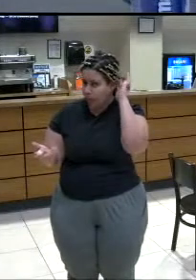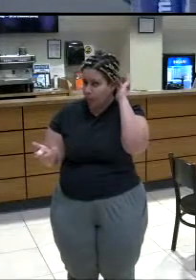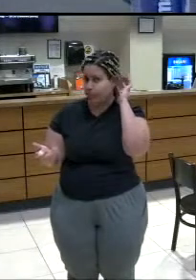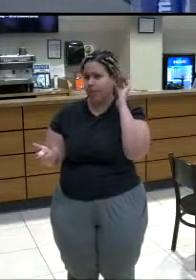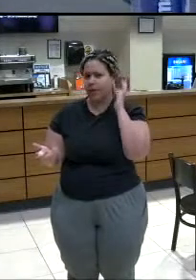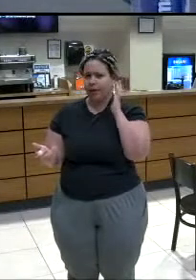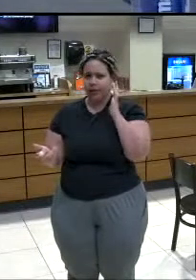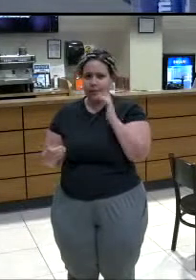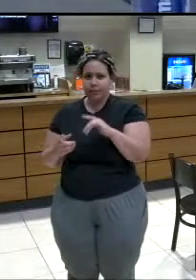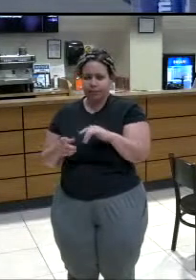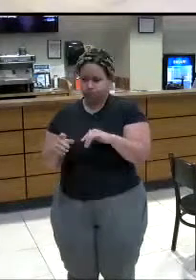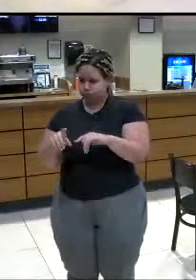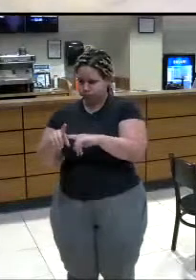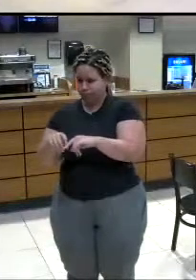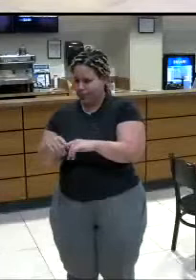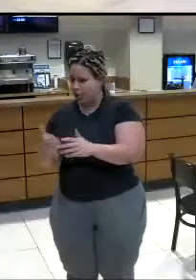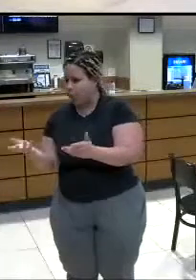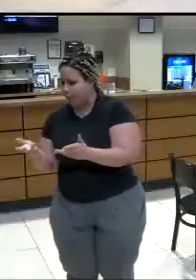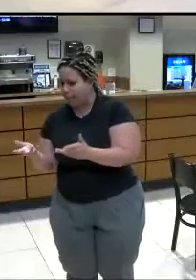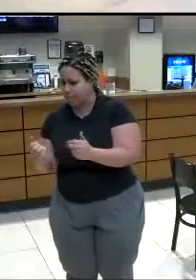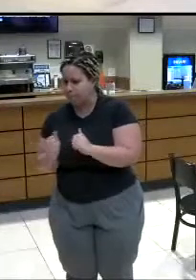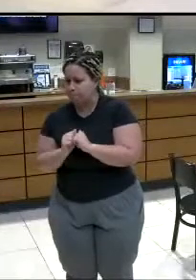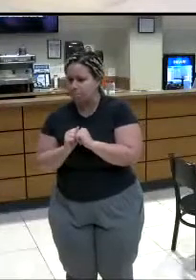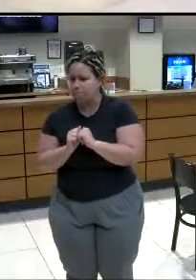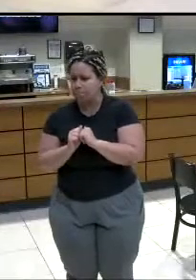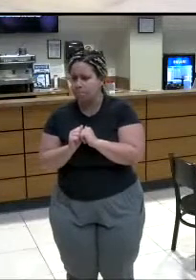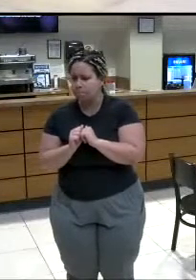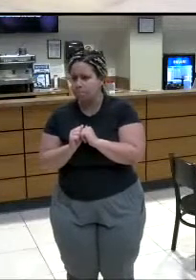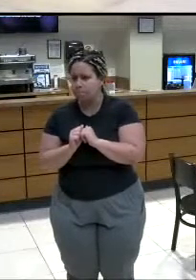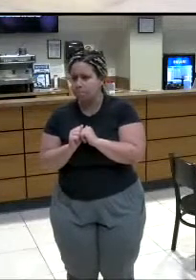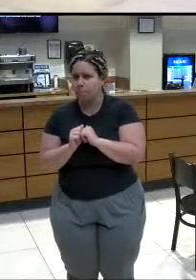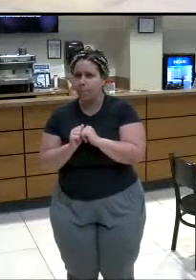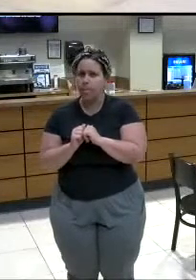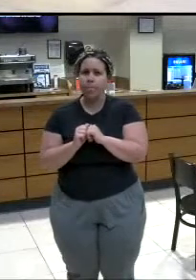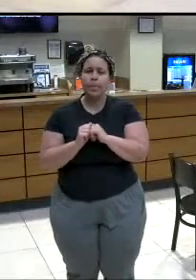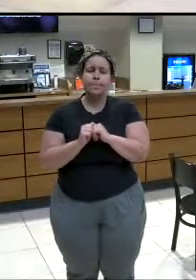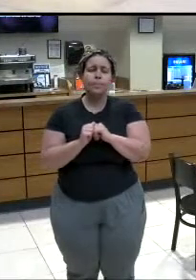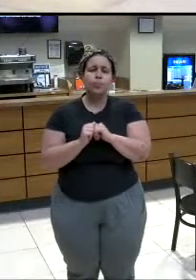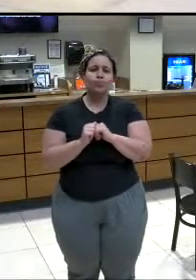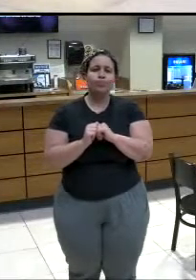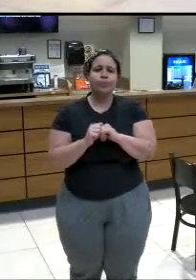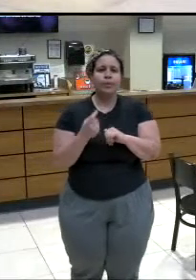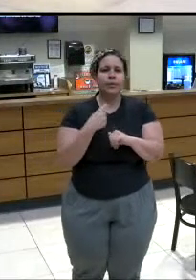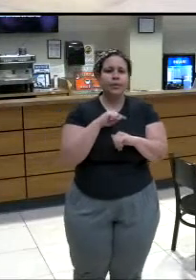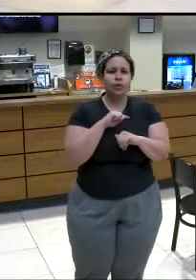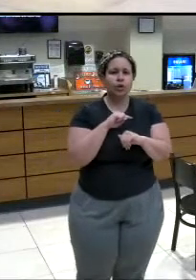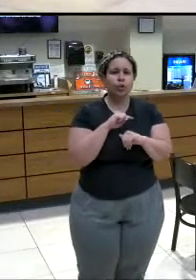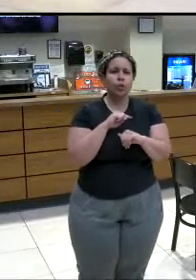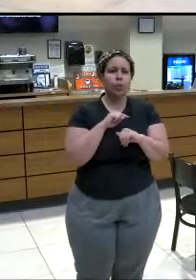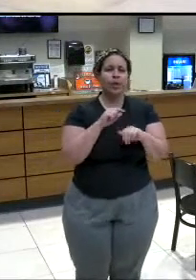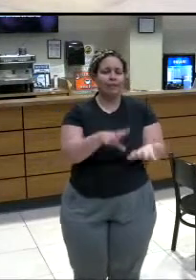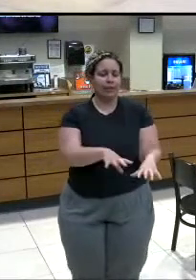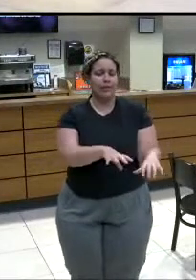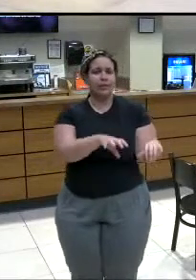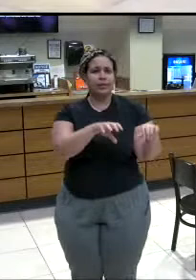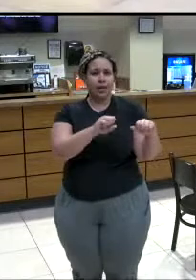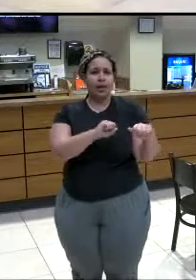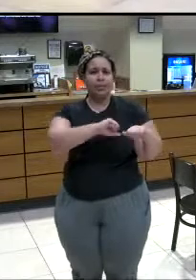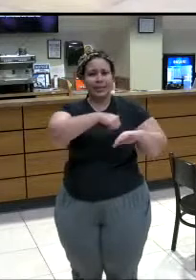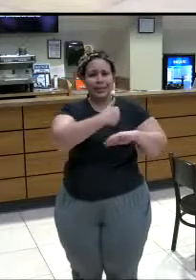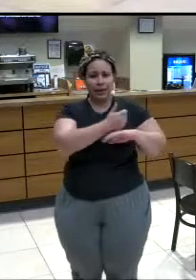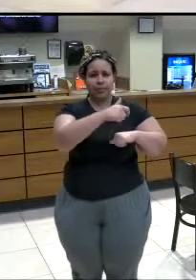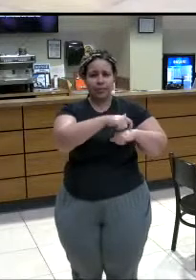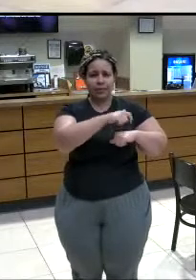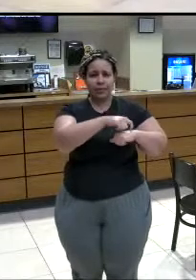was it based on? So we have just adopted in recent time 2